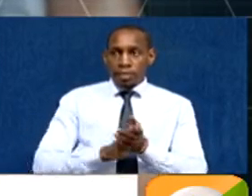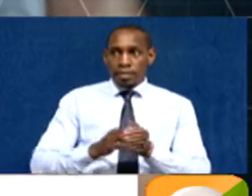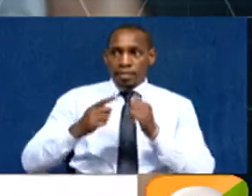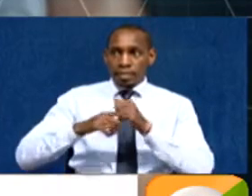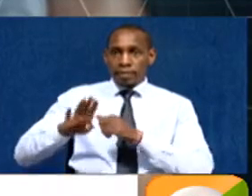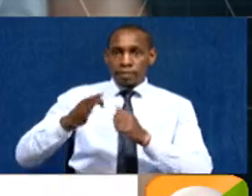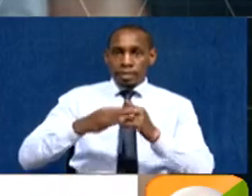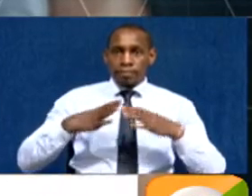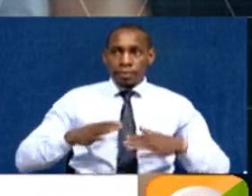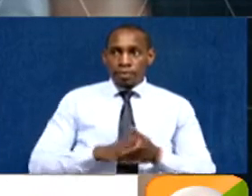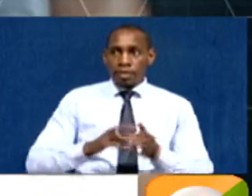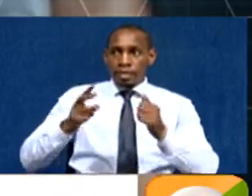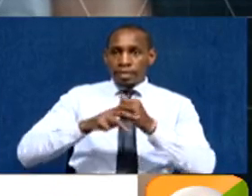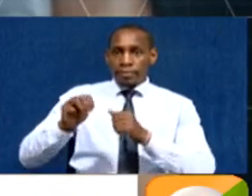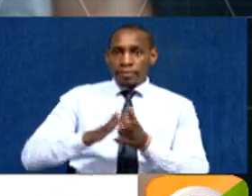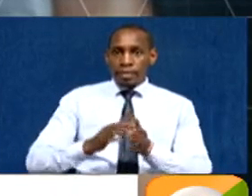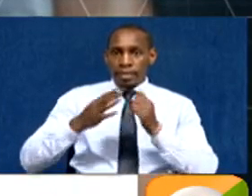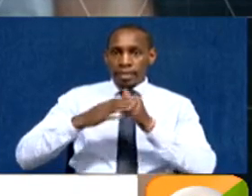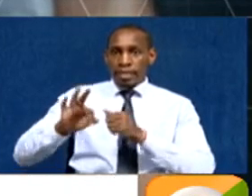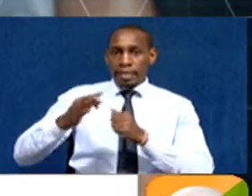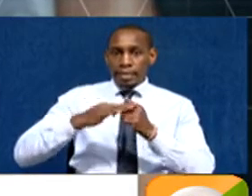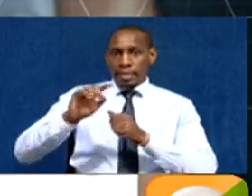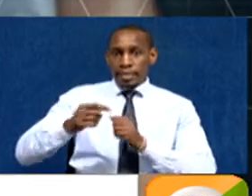17,210,648 people, with